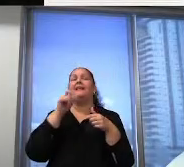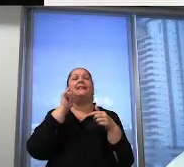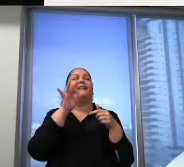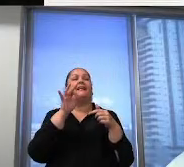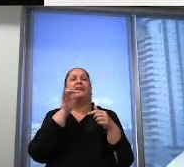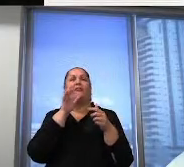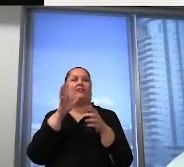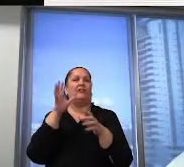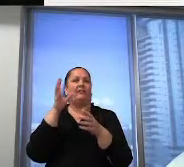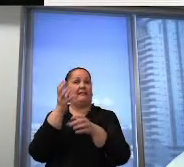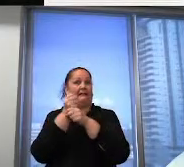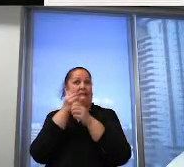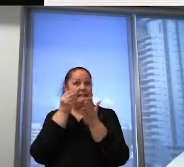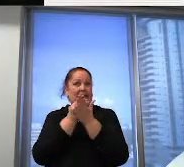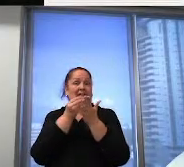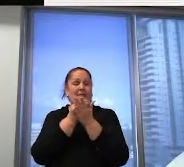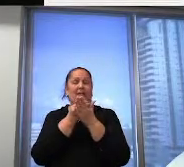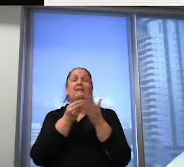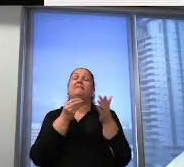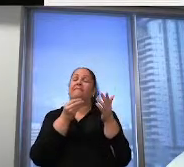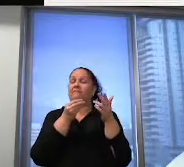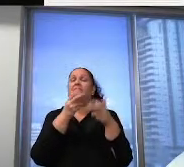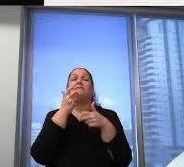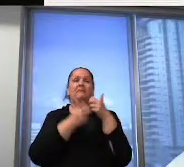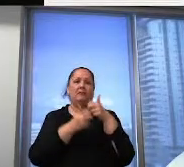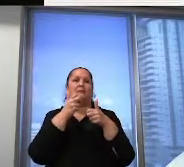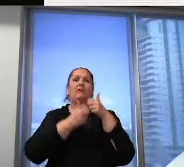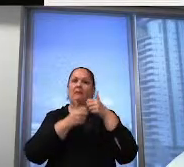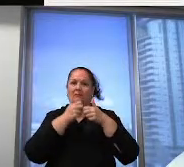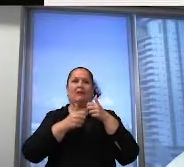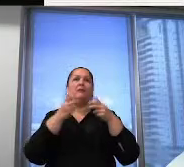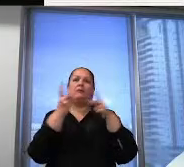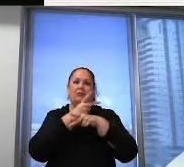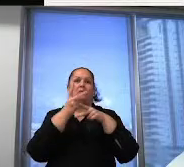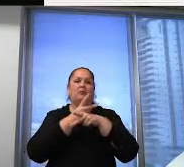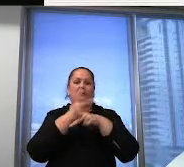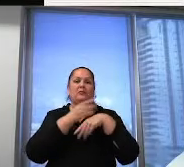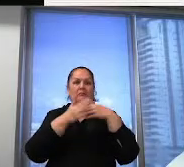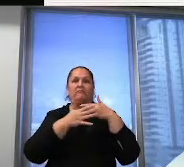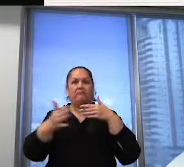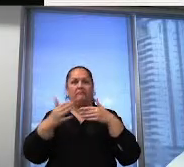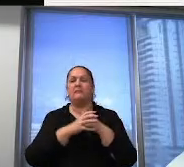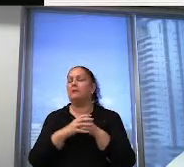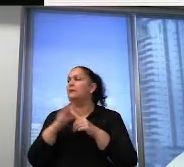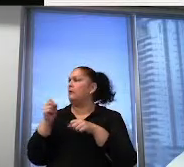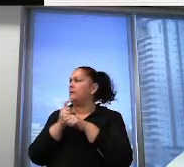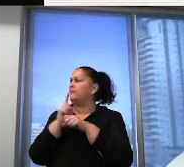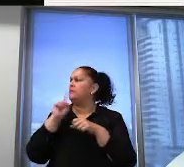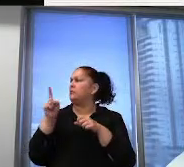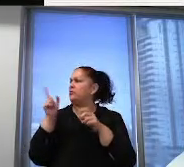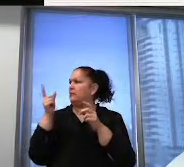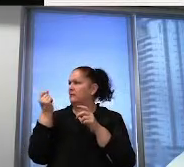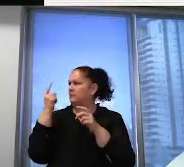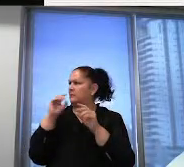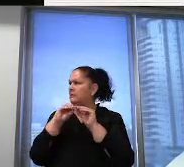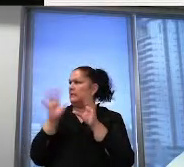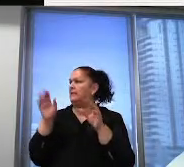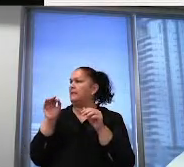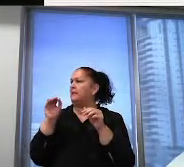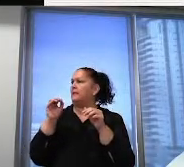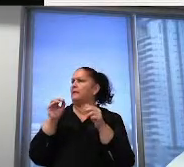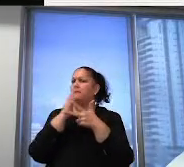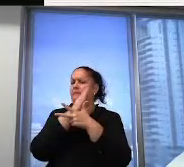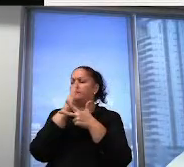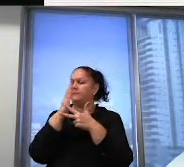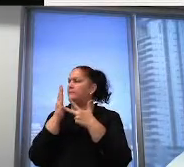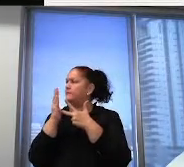If we don't get the funding that we're seeking, yes, the problems are going to continue to be exacerbated. Okay. I want to make sure I get clear in our minds